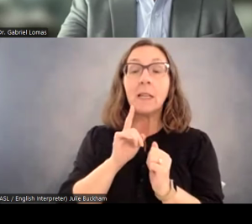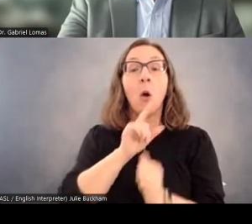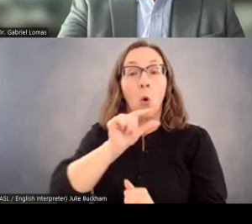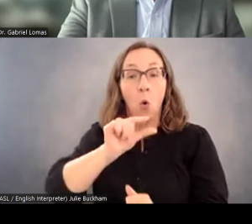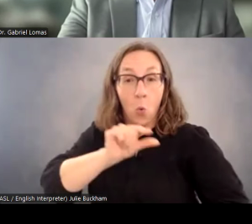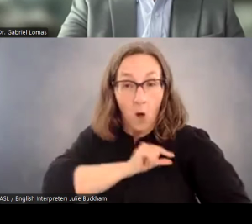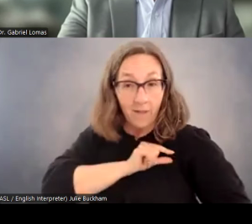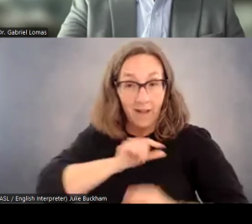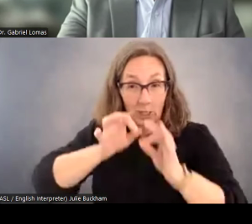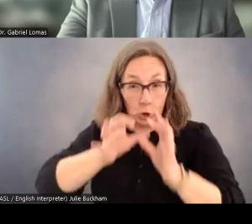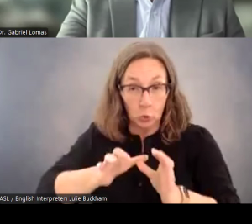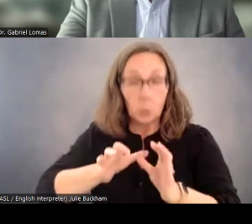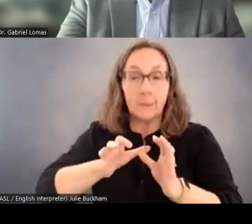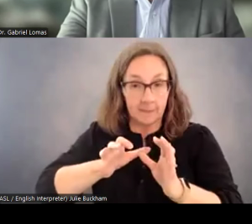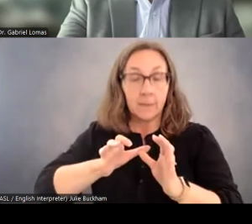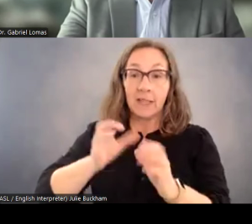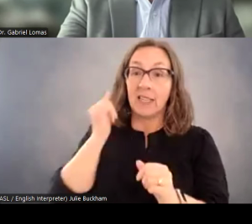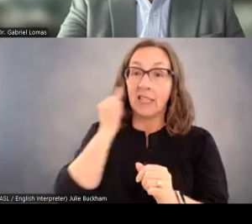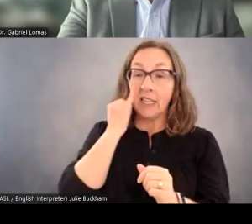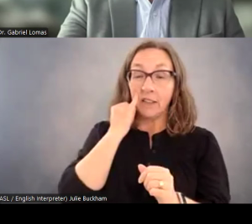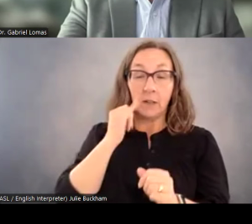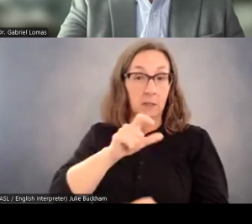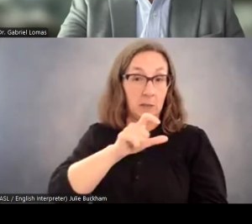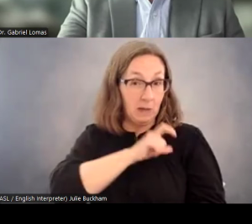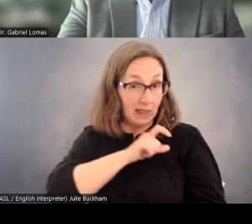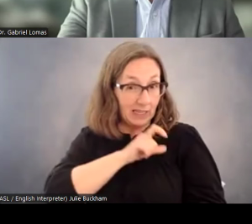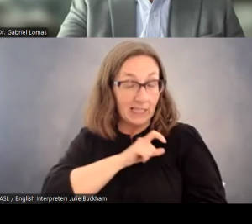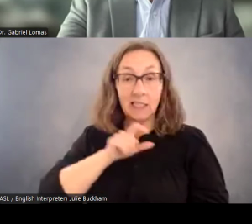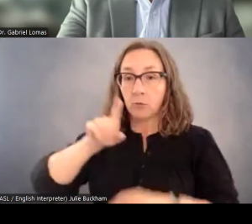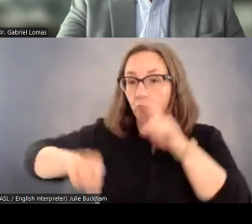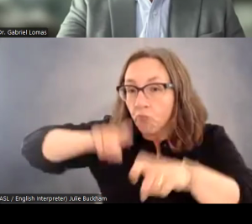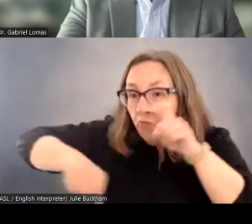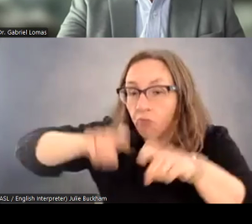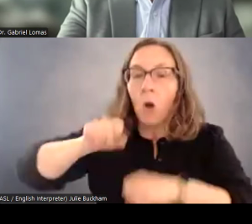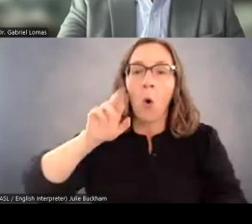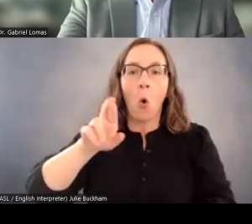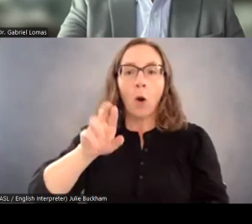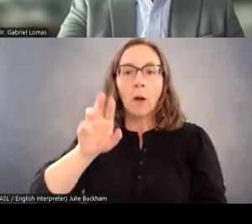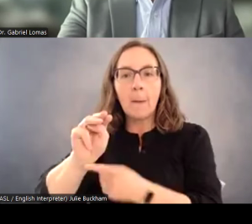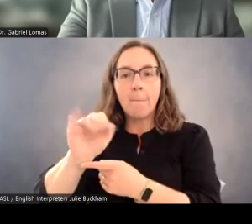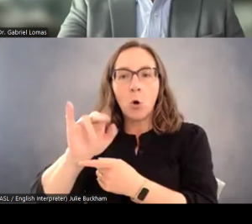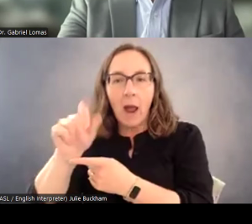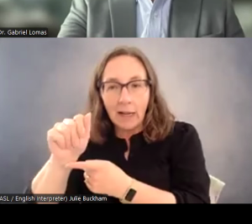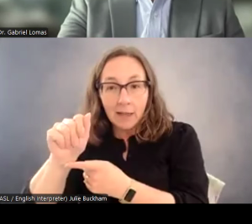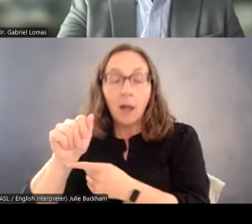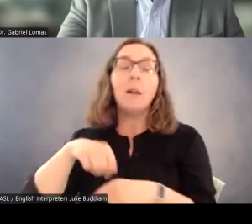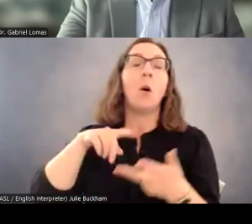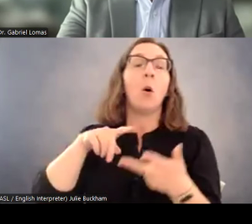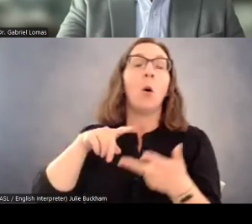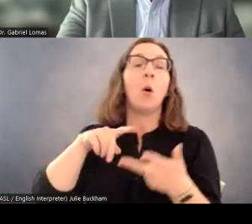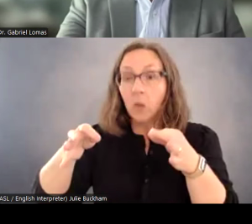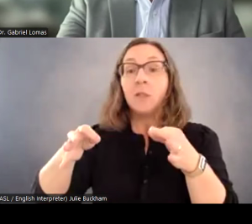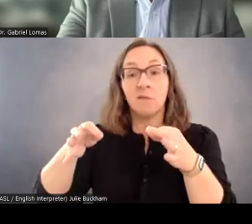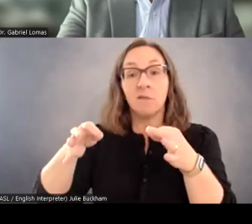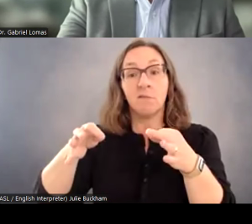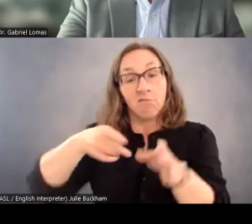interpreters when we're involved with interrogations or Miranda warnings or courtroom settings. There are specialized